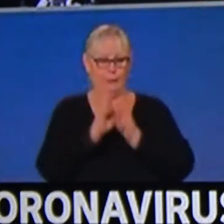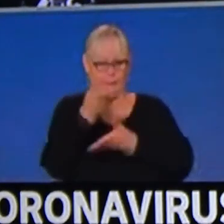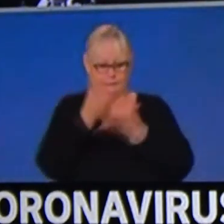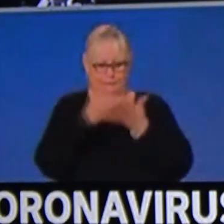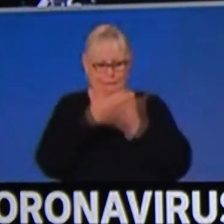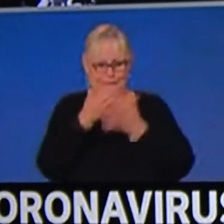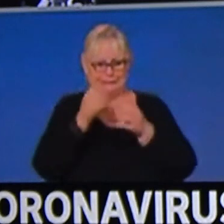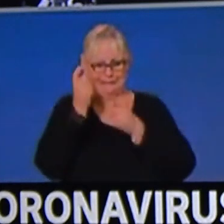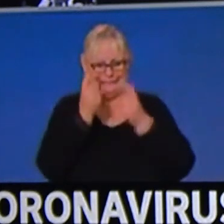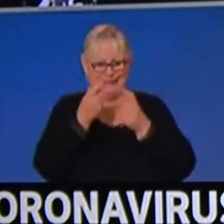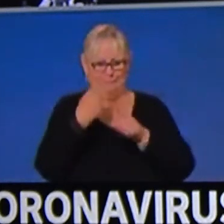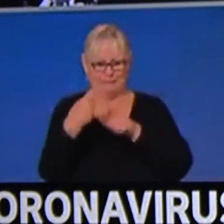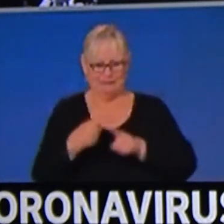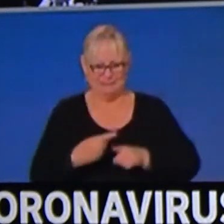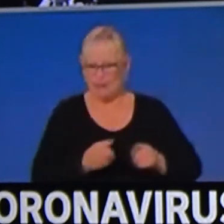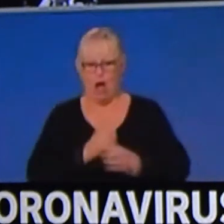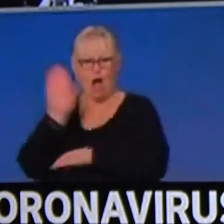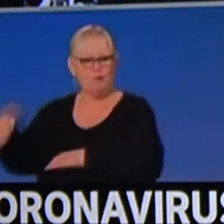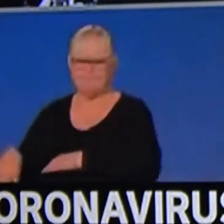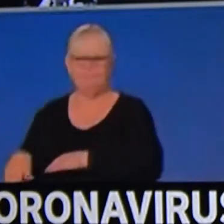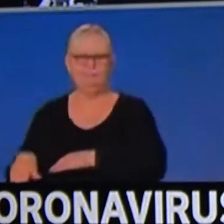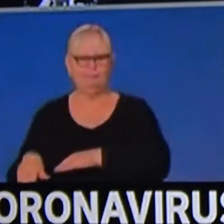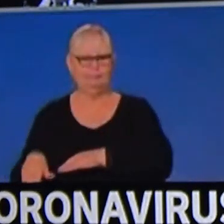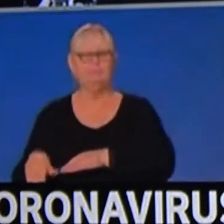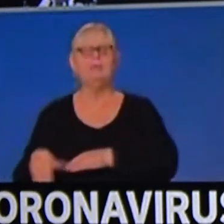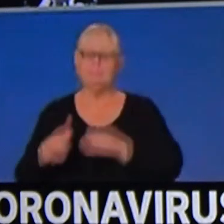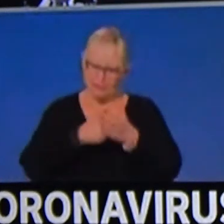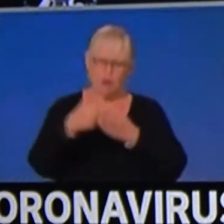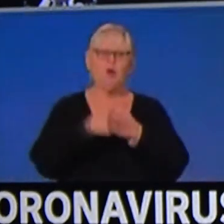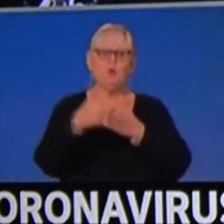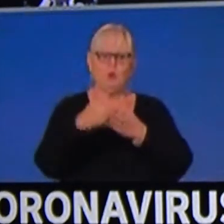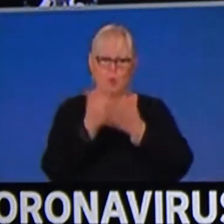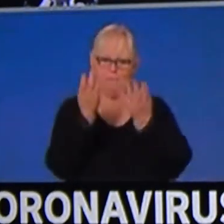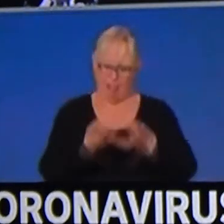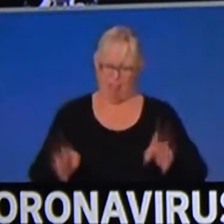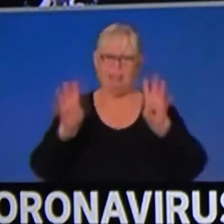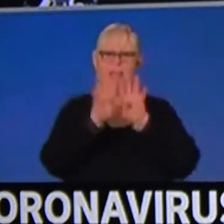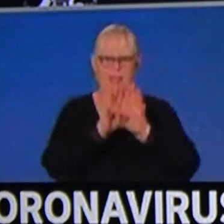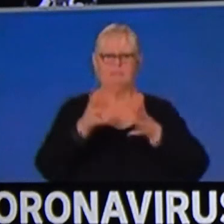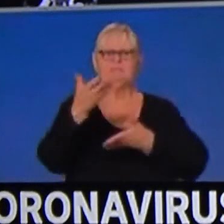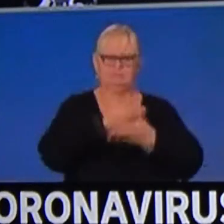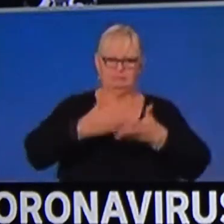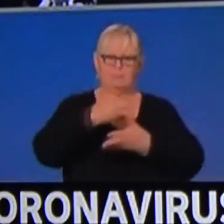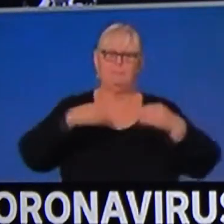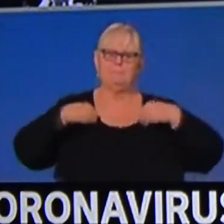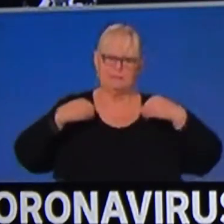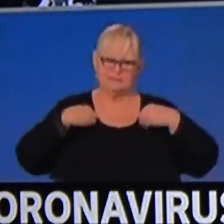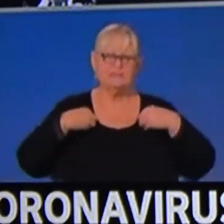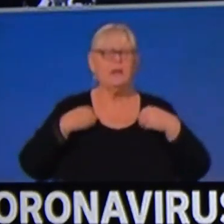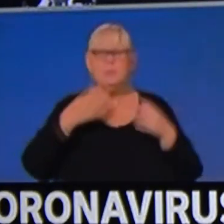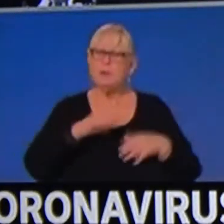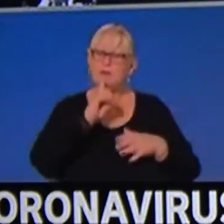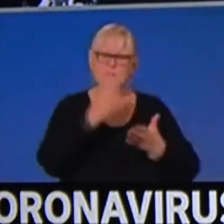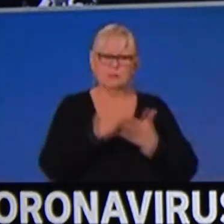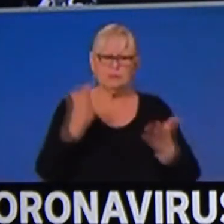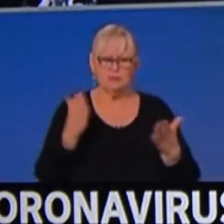necessarily COVID-related measures, but if there are such measures that need to be considered, then of course they can be. But we want to send a very clear message that